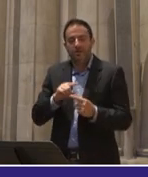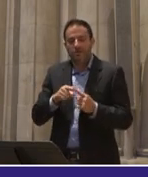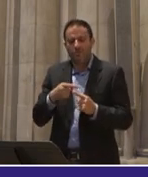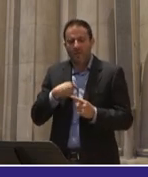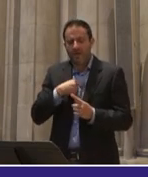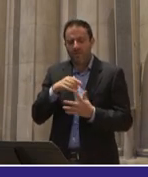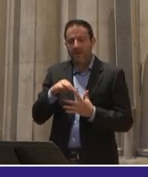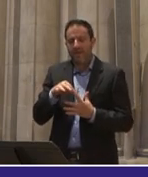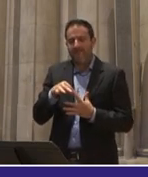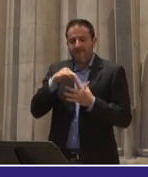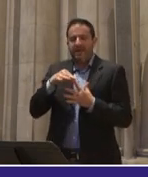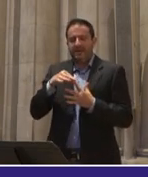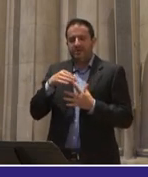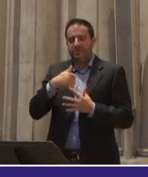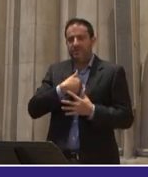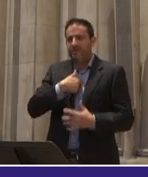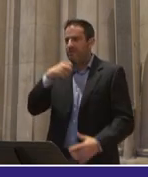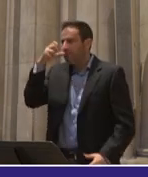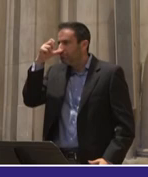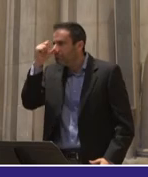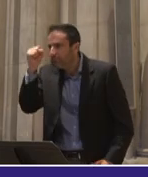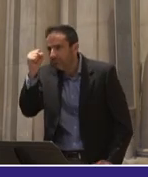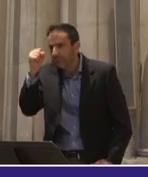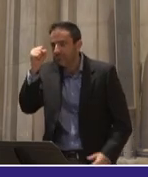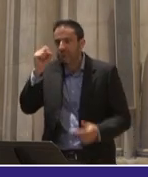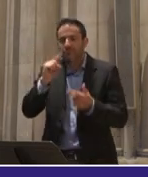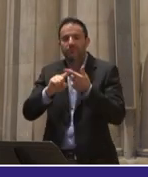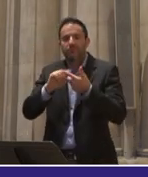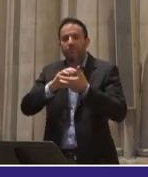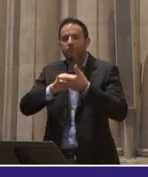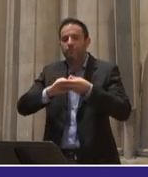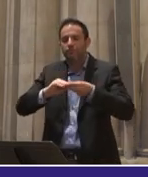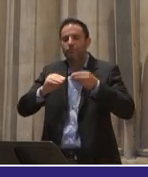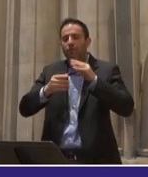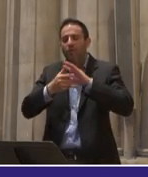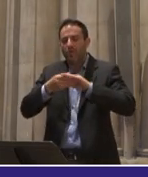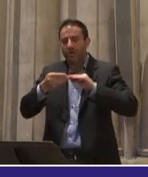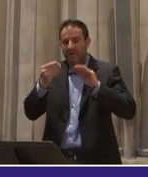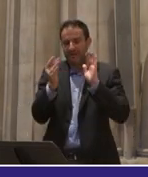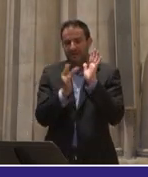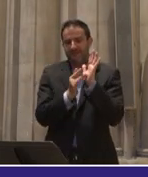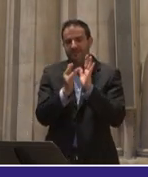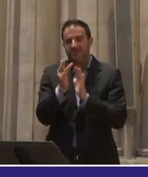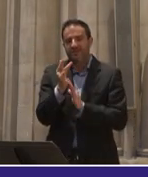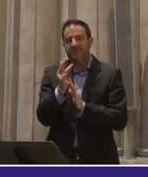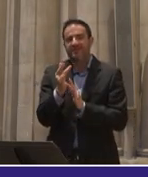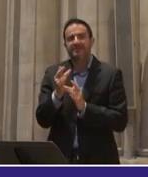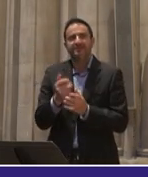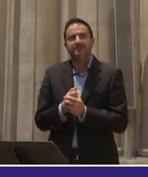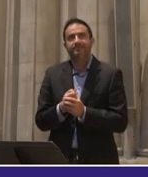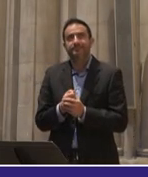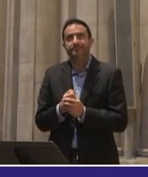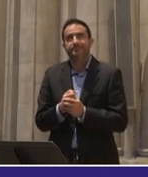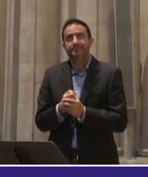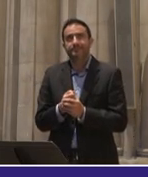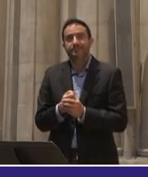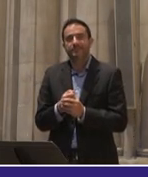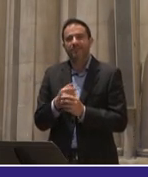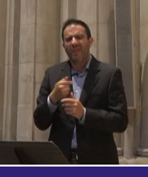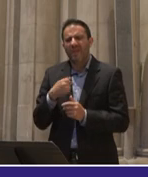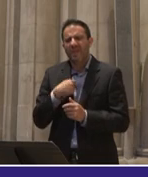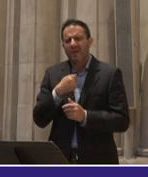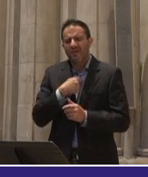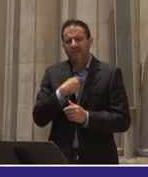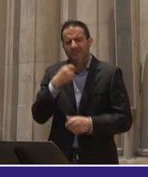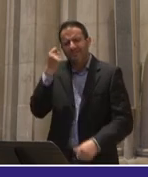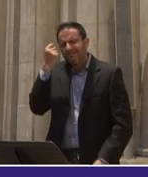find ourselves drawn to the story of Jesus, through which we come to interpret